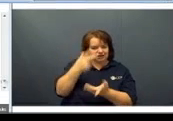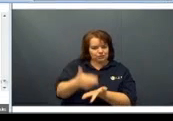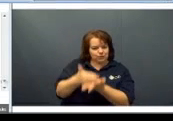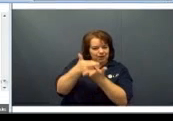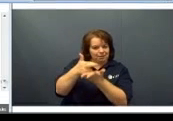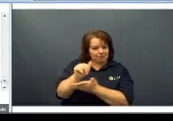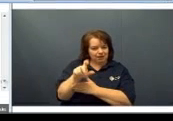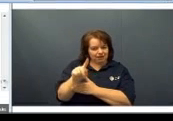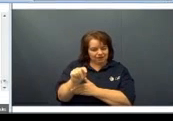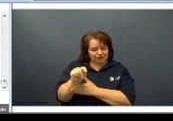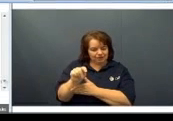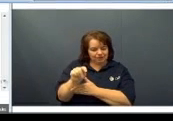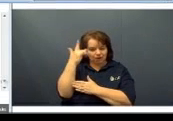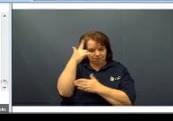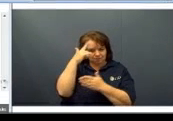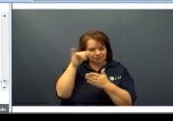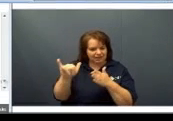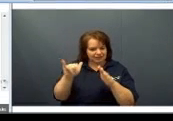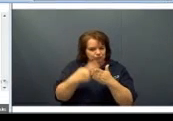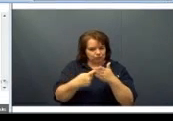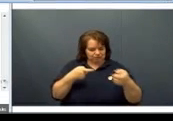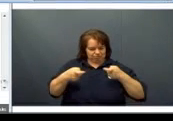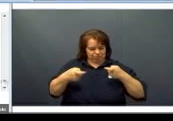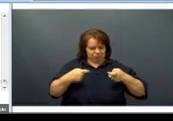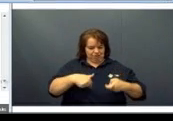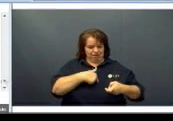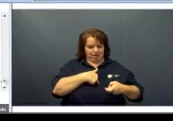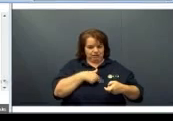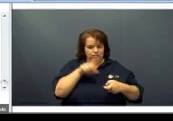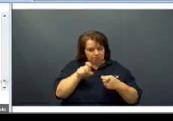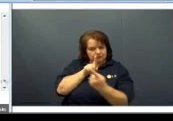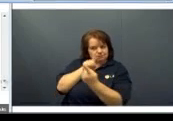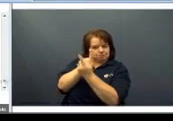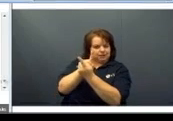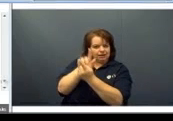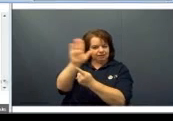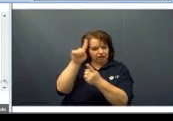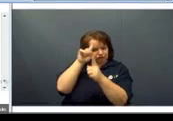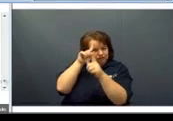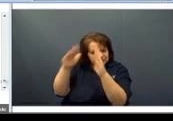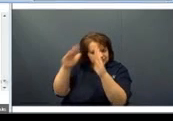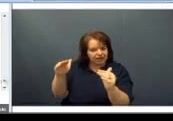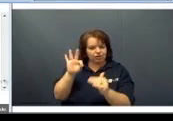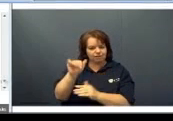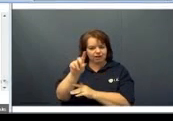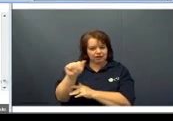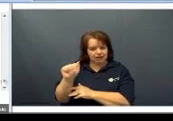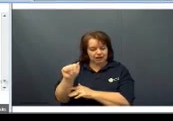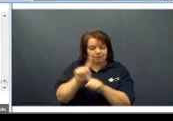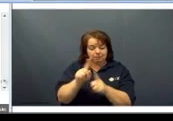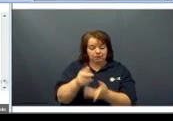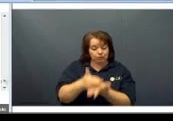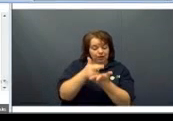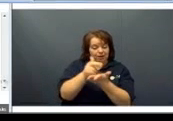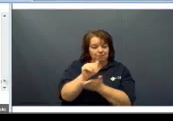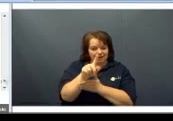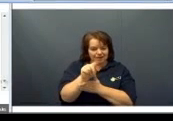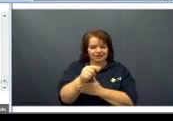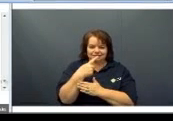understands the Rehabilitation Act, because that's what governs us. We have to meet the standards of the ADA, but